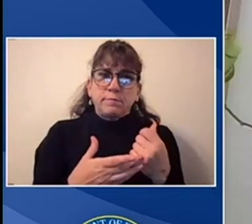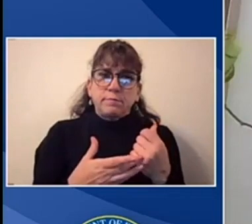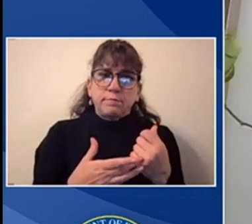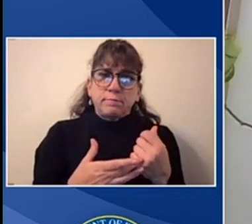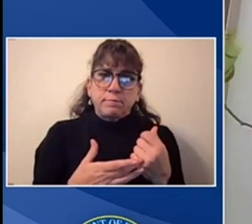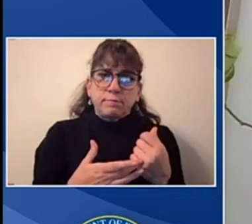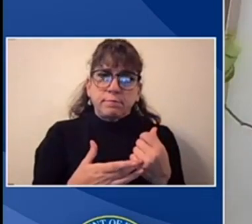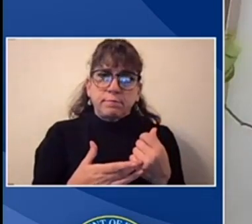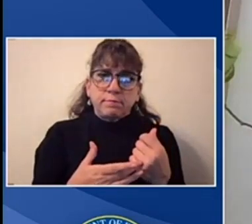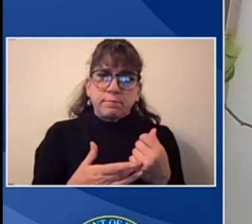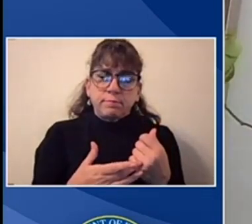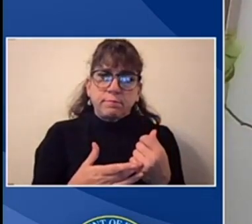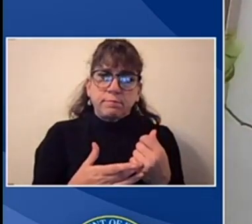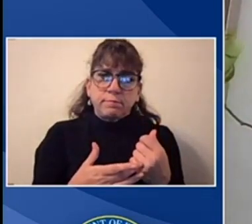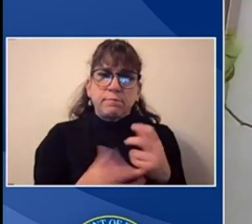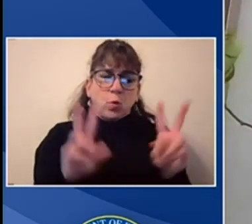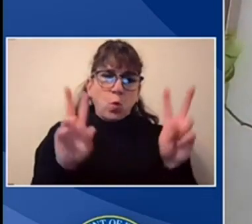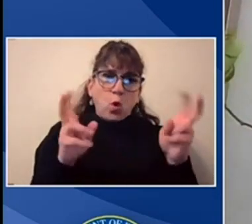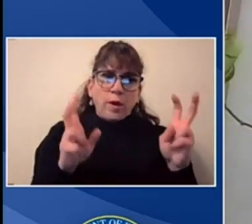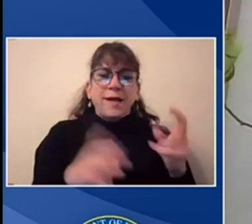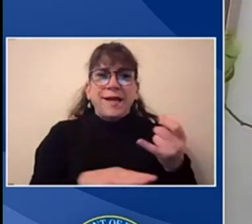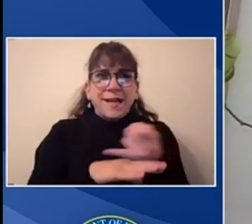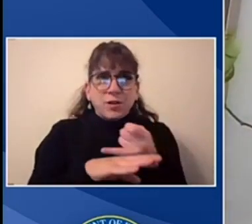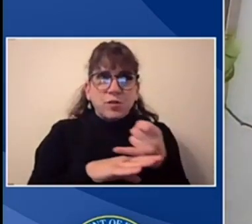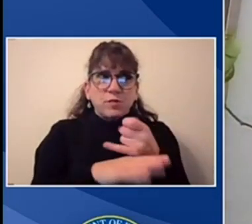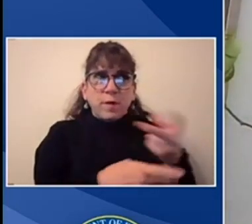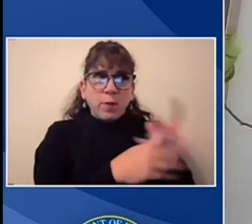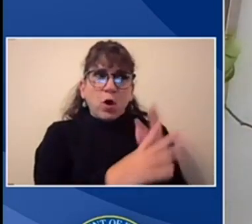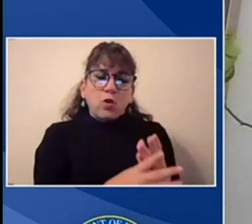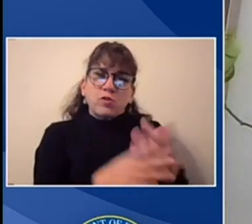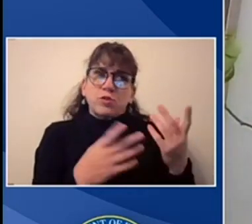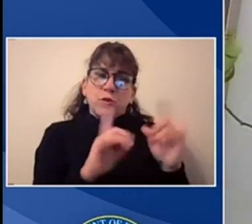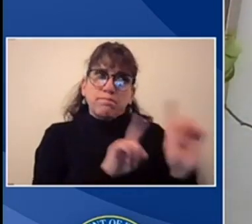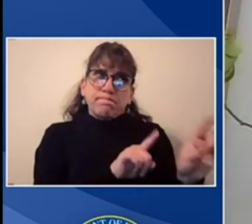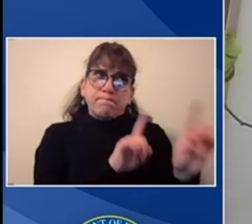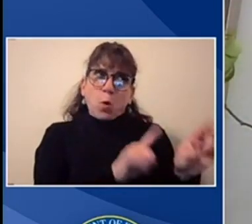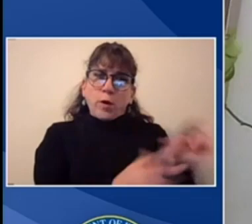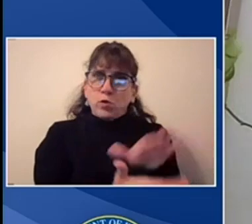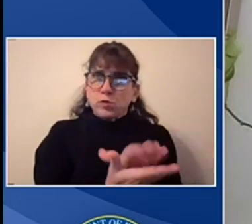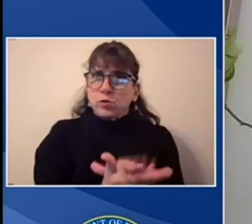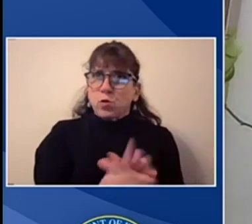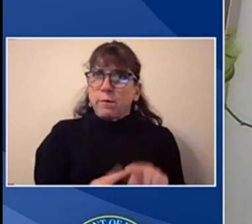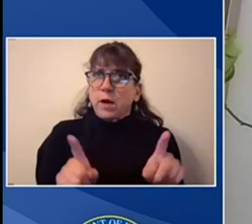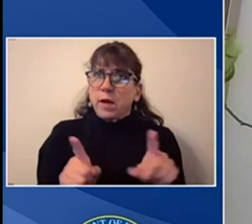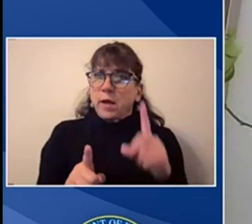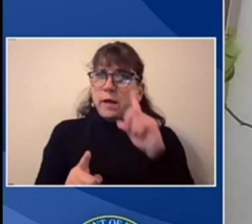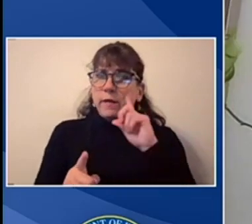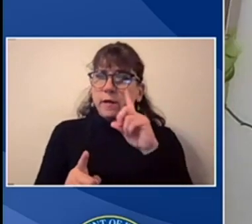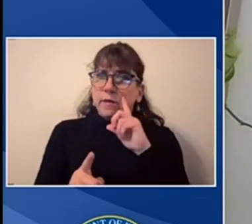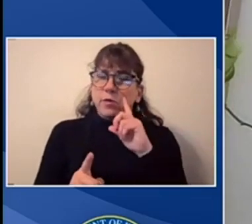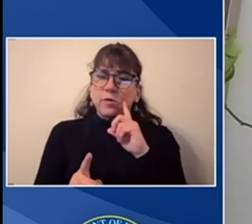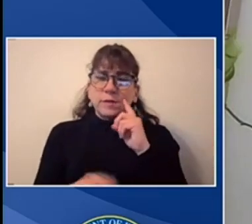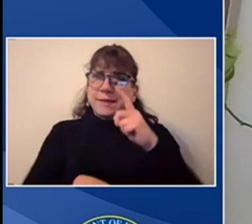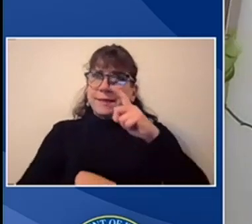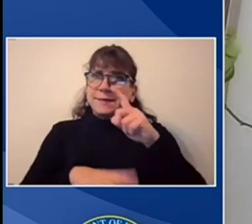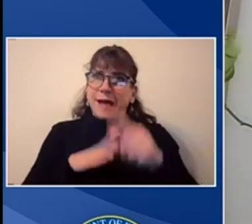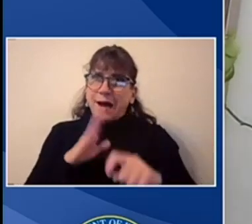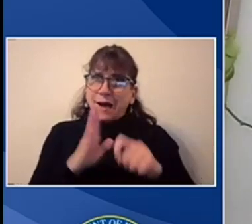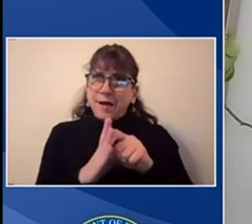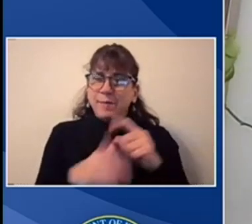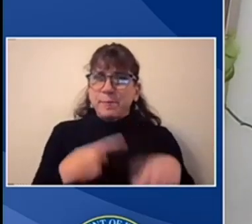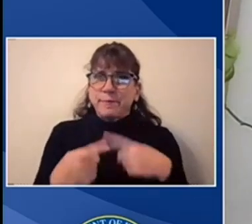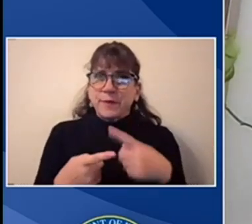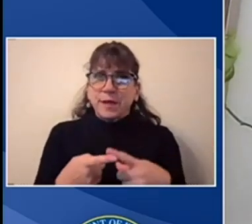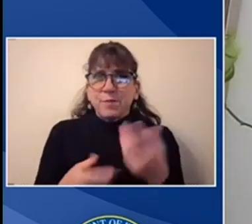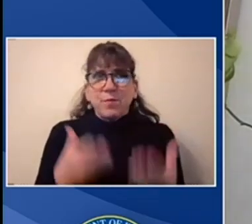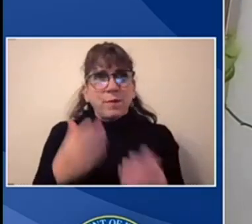for unsubsidized loans, accrual of interest while borrowers are in school. I think that there's a point at which that's probably